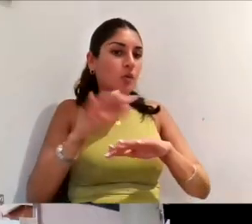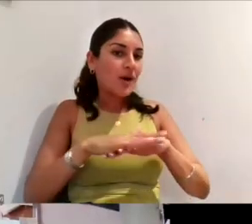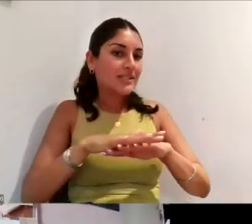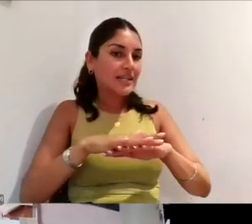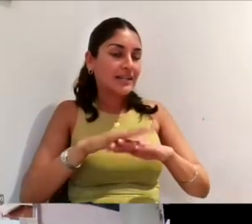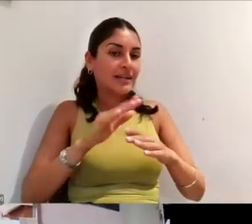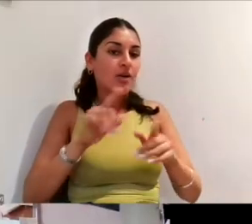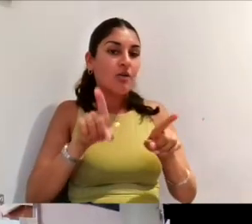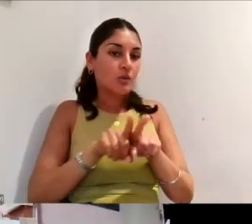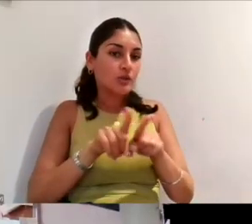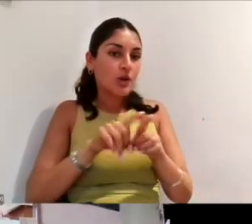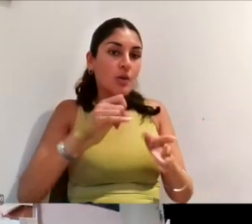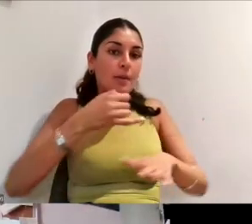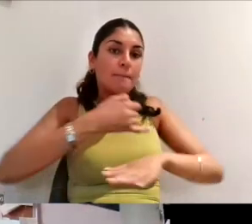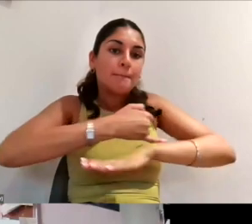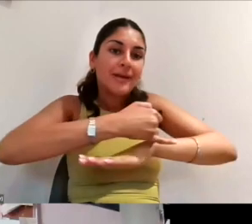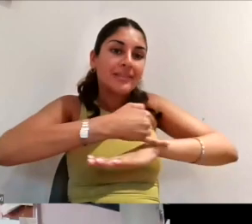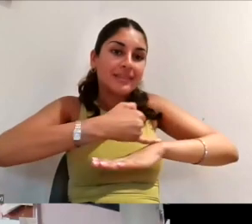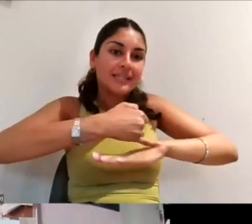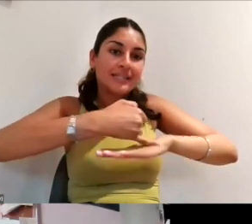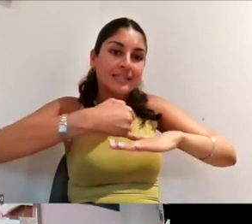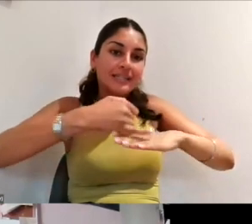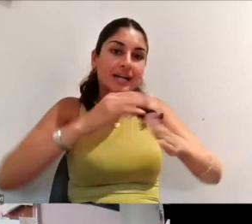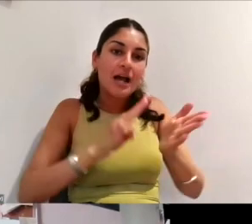on your hands.